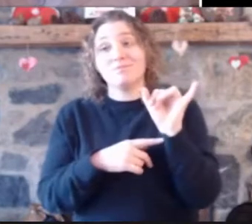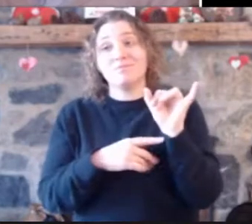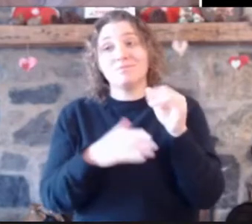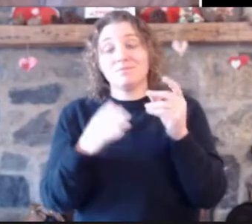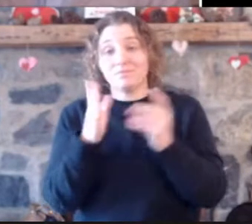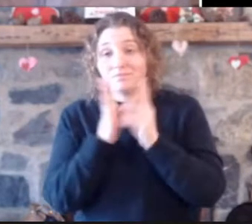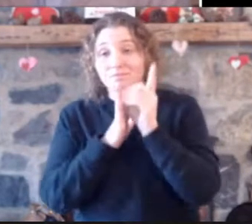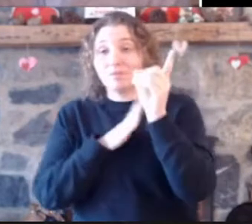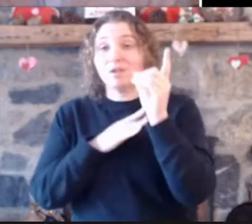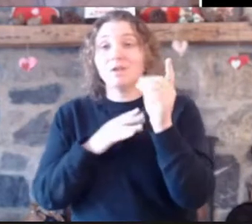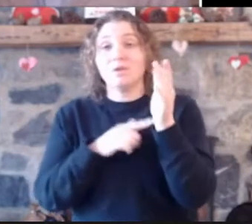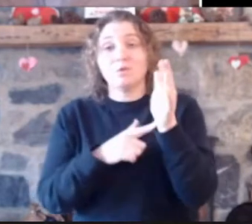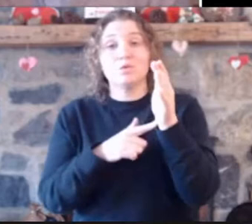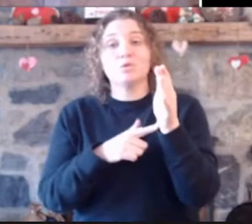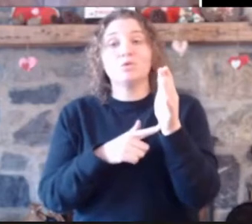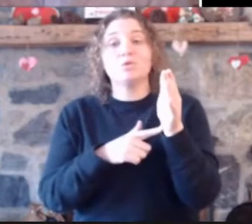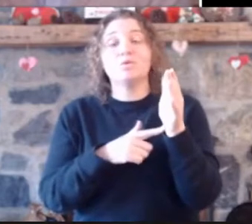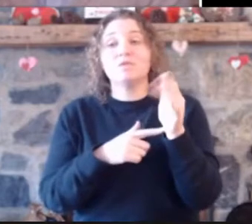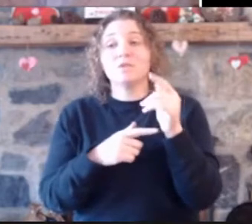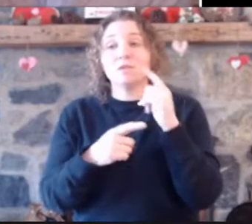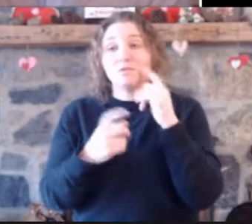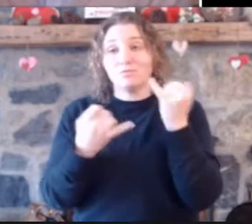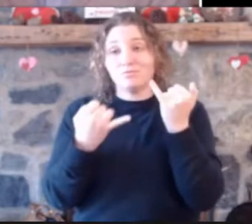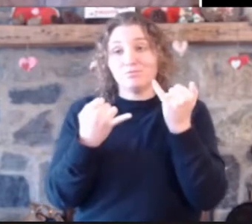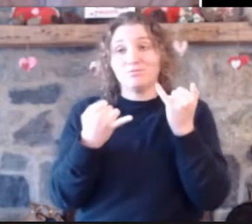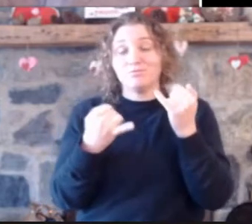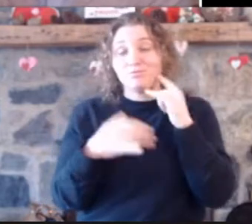show that fishes and modern invertebrate chordates